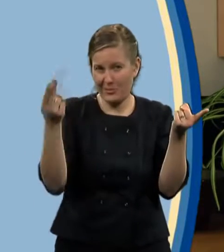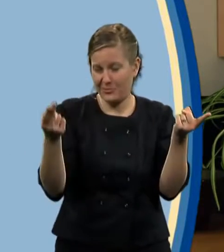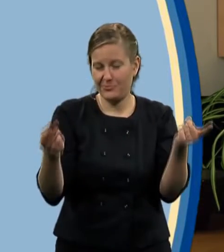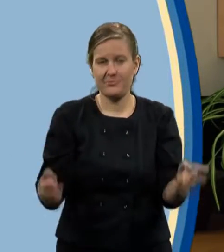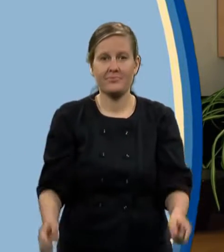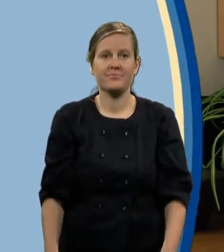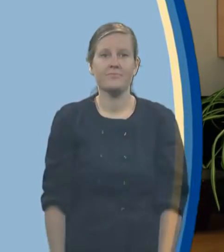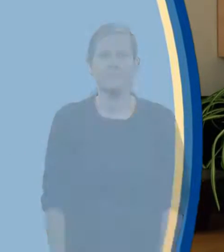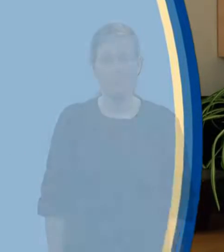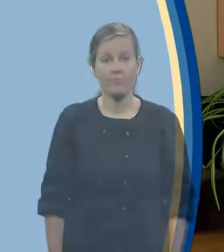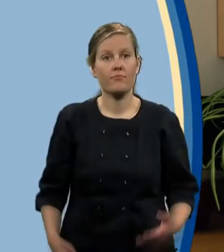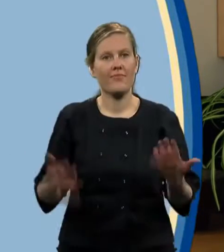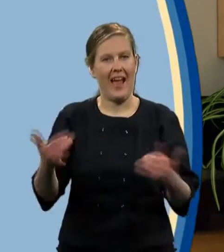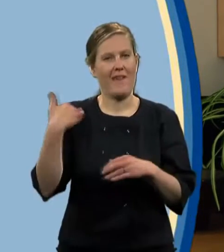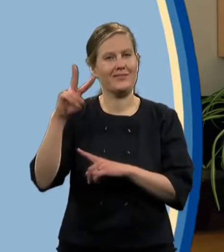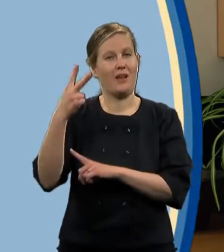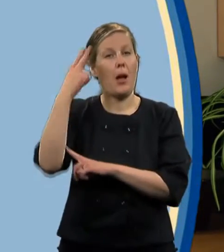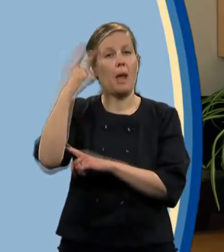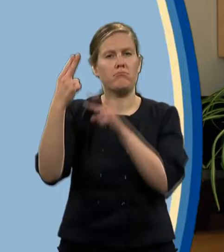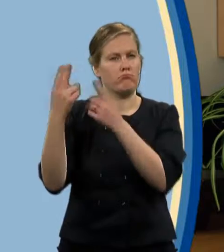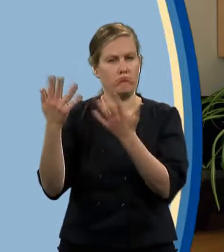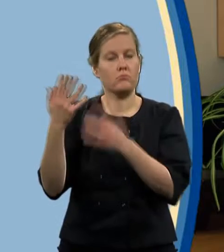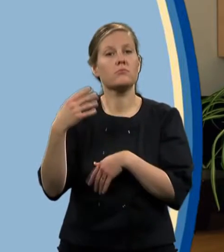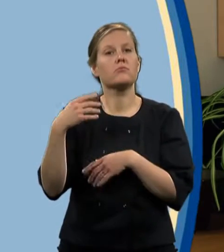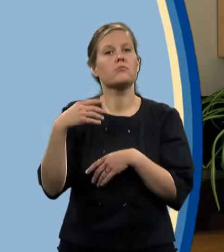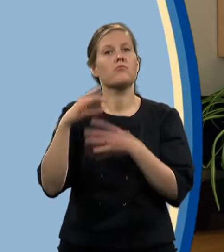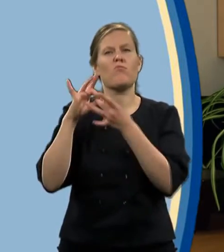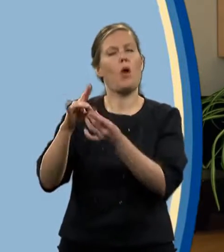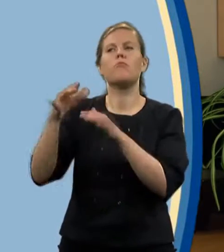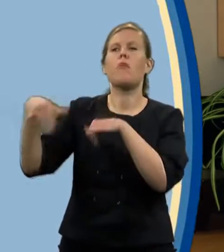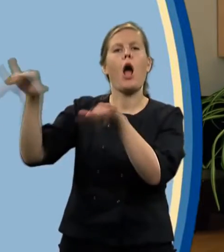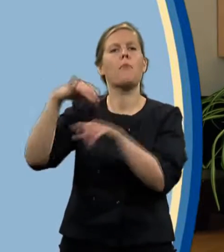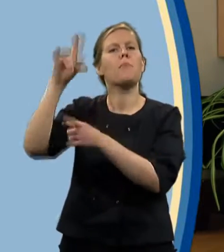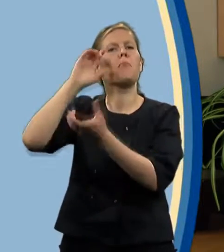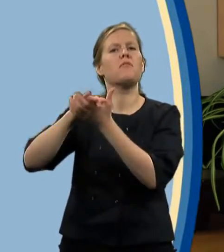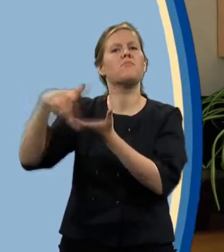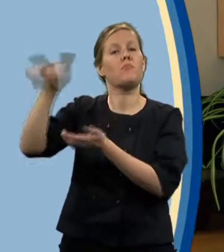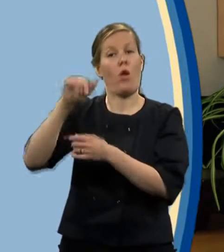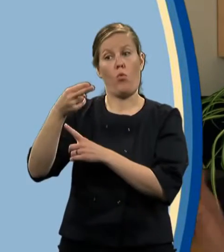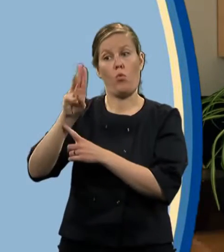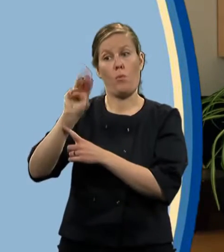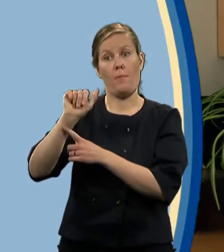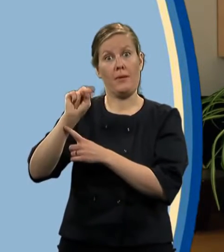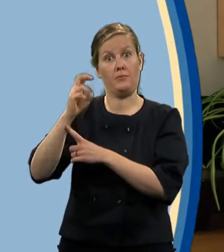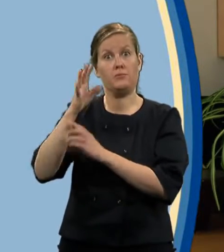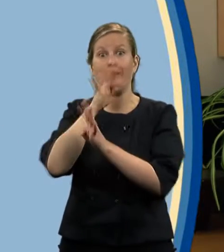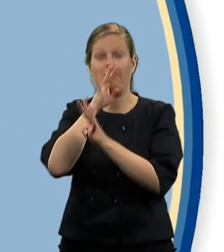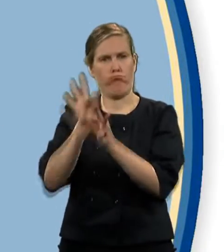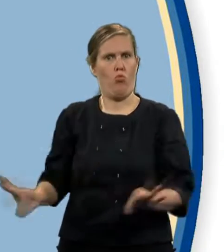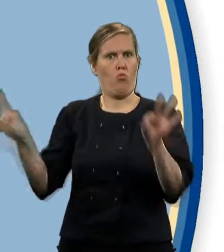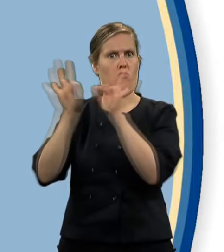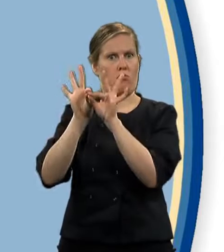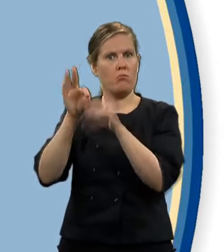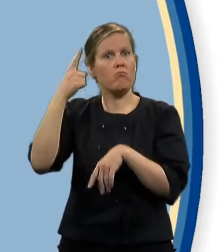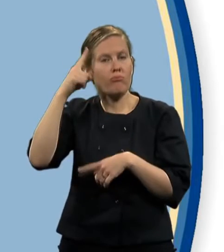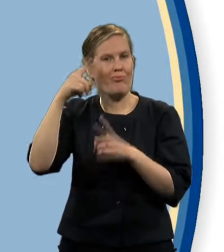data didn't support that. The second hypothesis had to do with whether or not a common belief is that